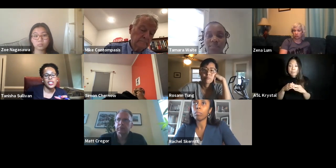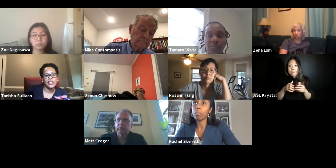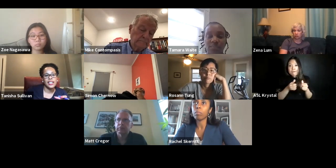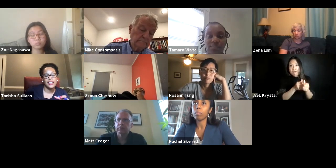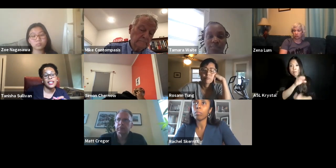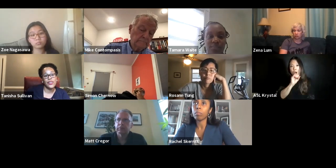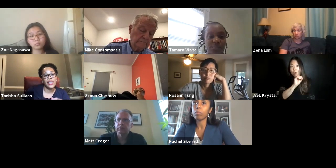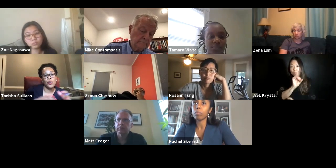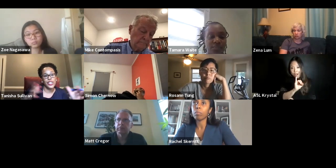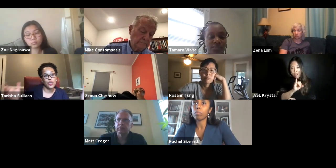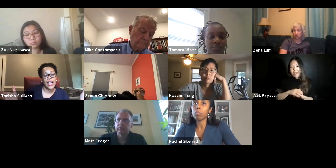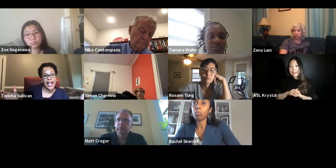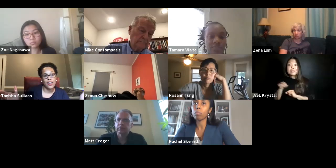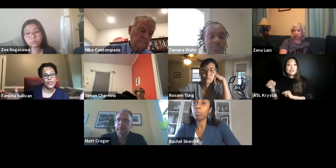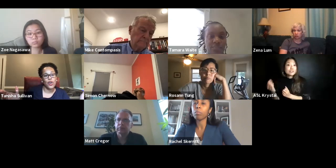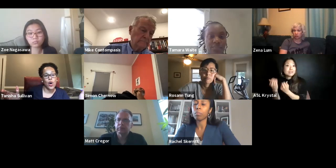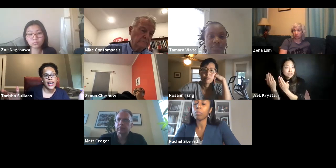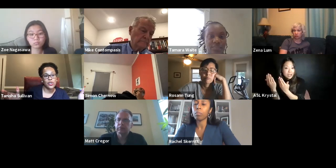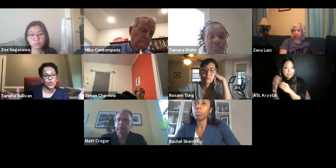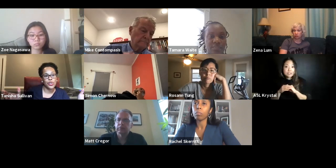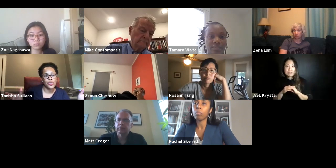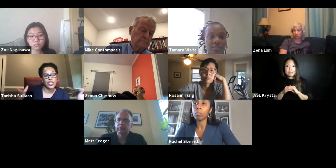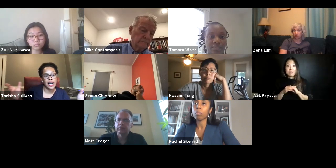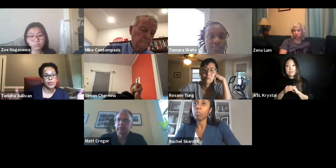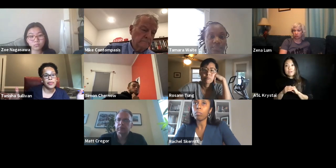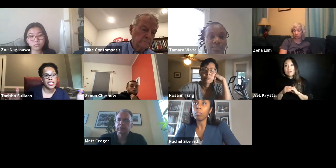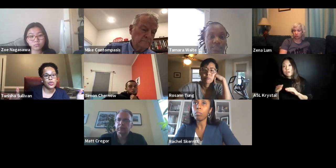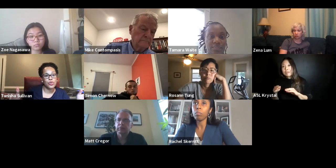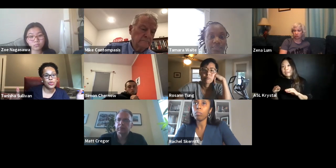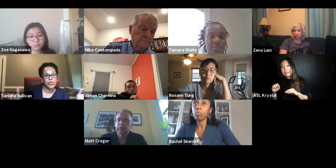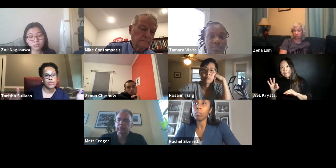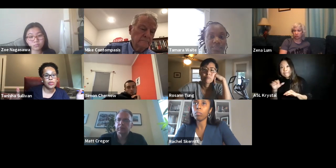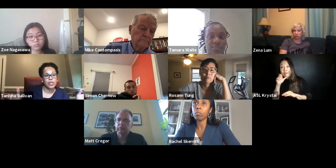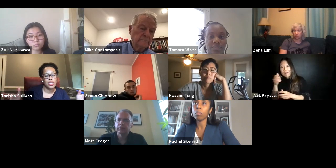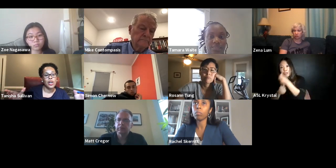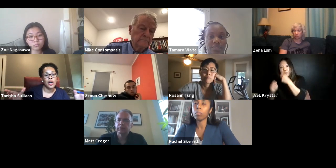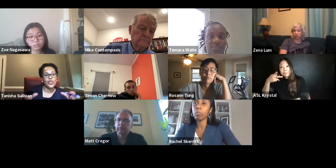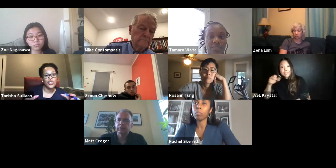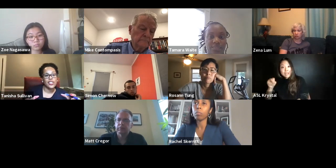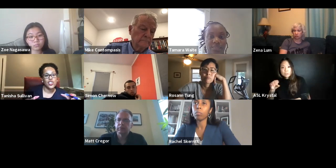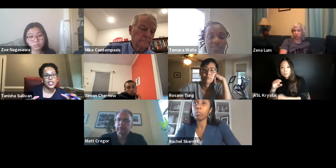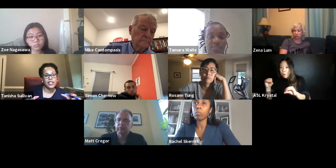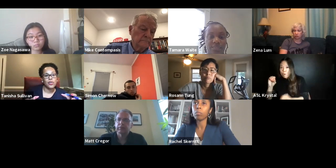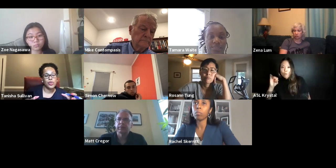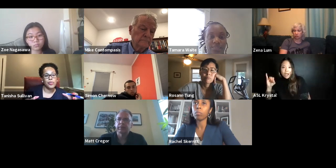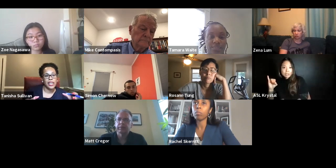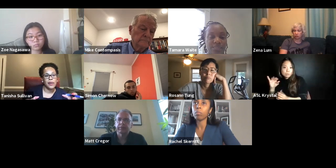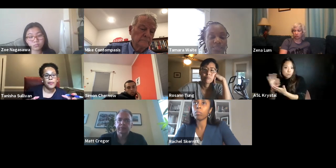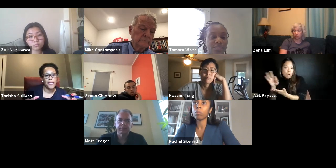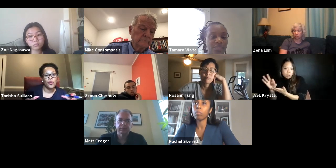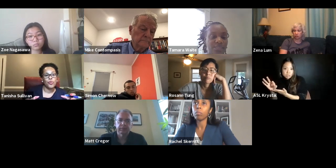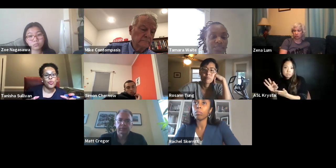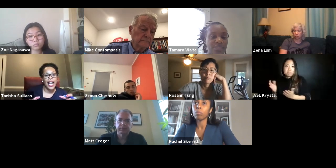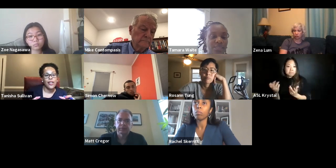was suggesting is that given that we don't have OI scores for non-BPS schools, her suggestion would